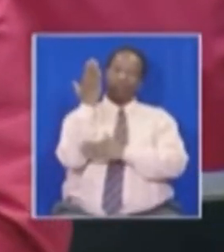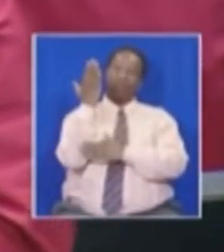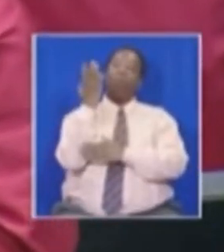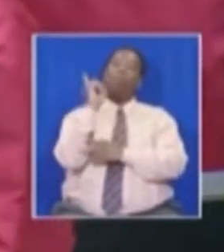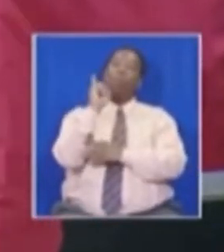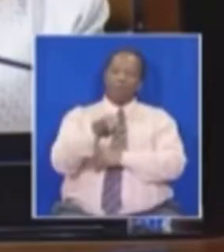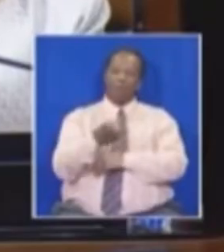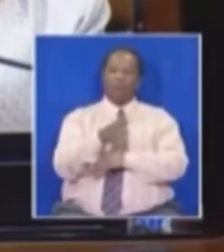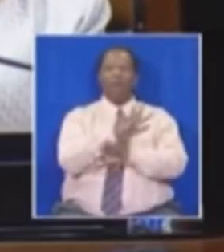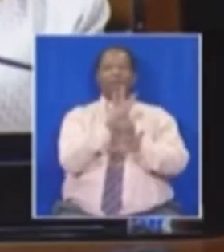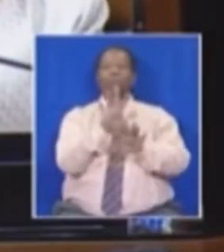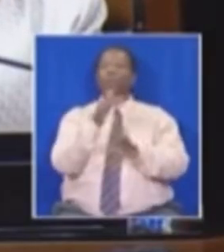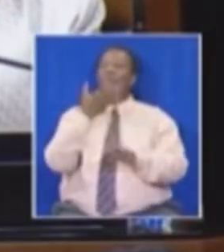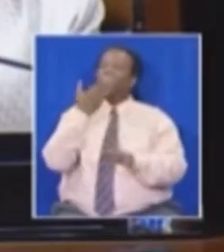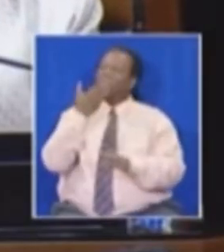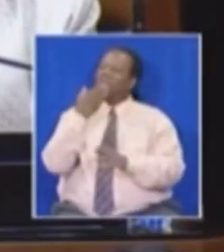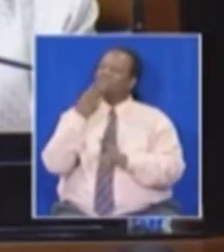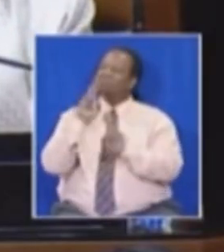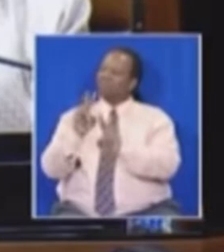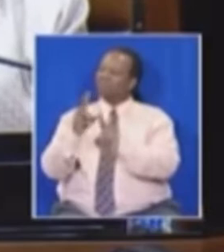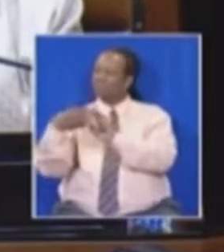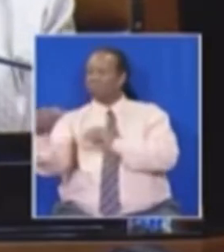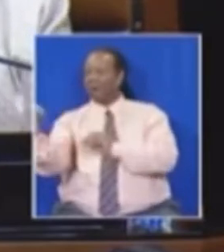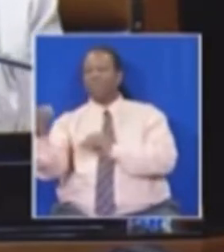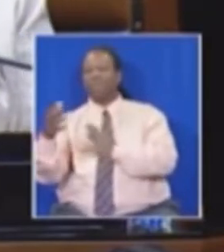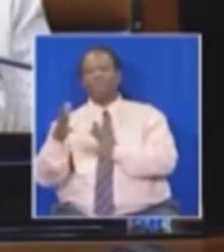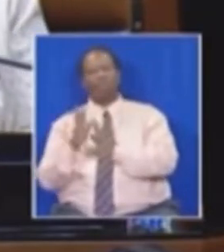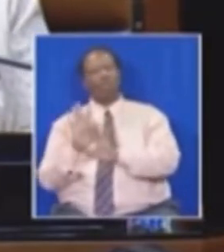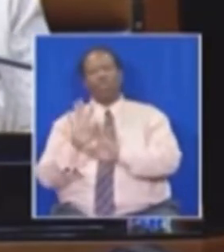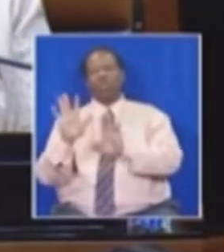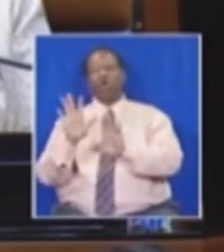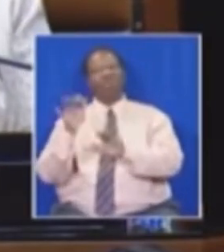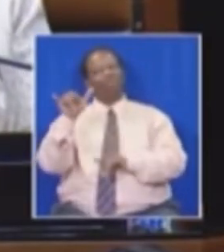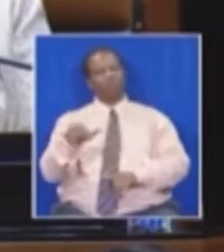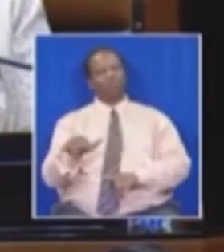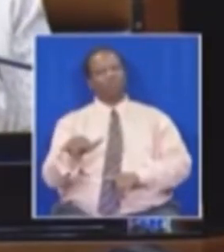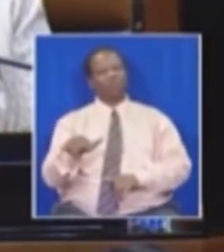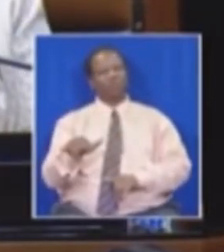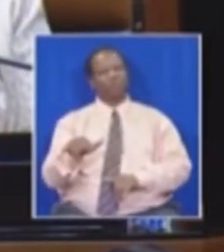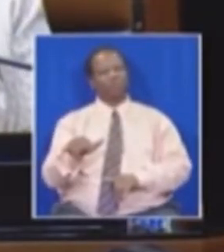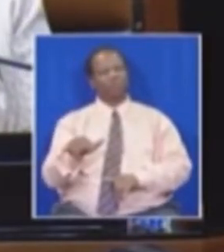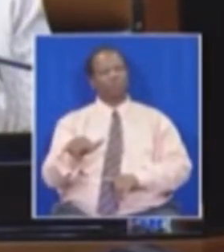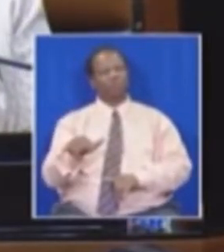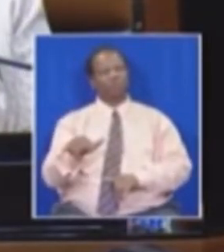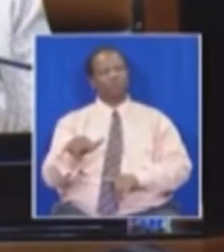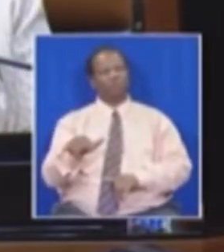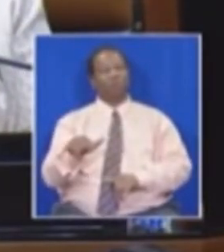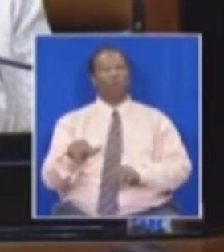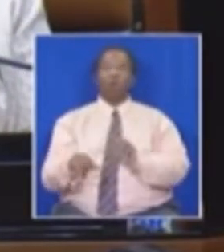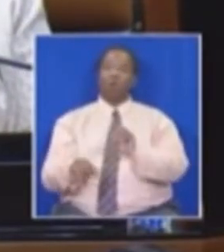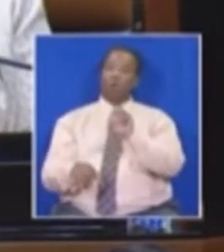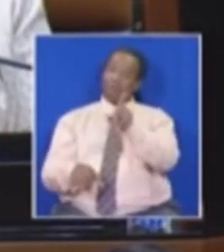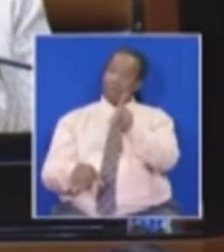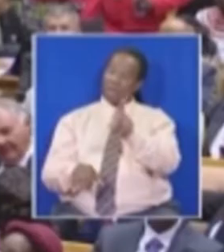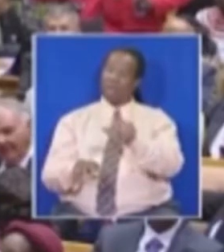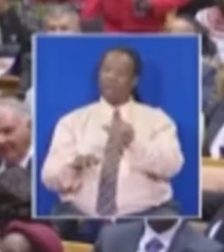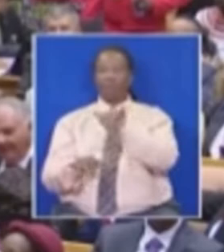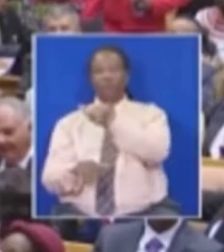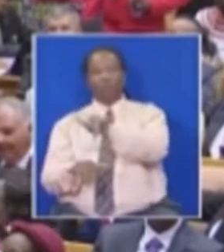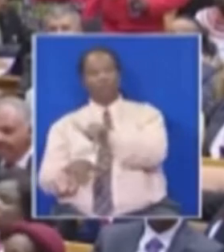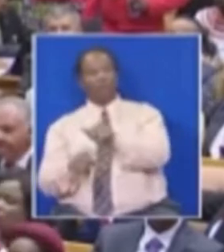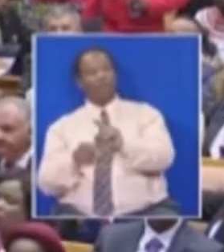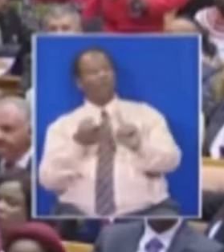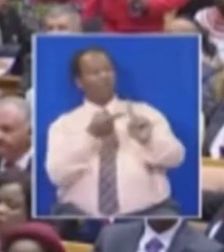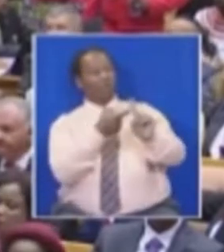us in peace. We are not going. If you are not going, then we have no option. Zuma is the one who must go.